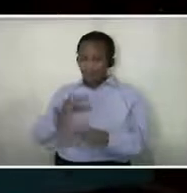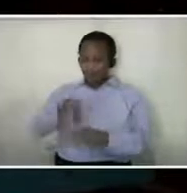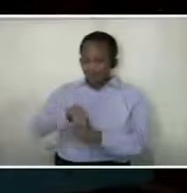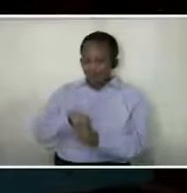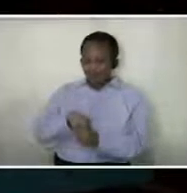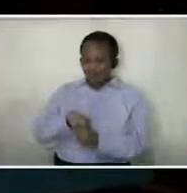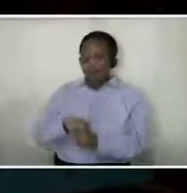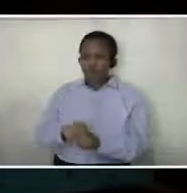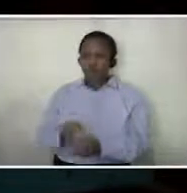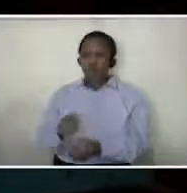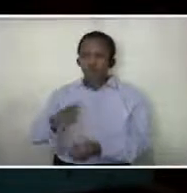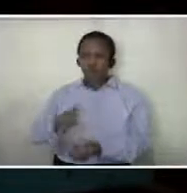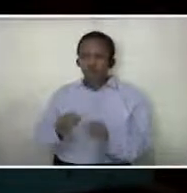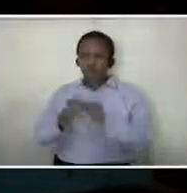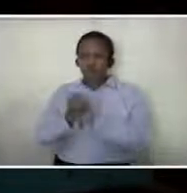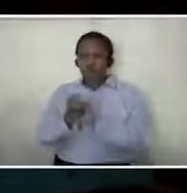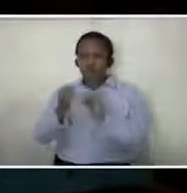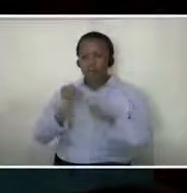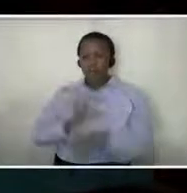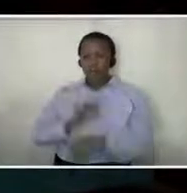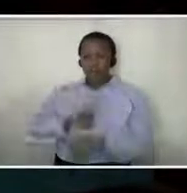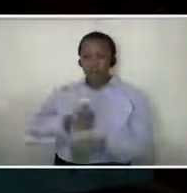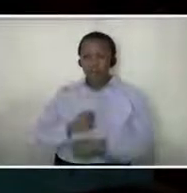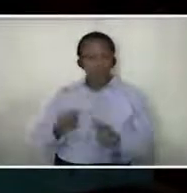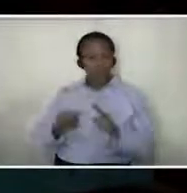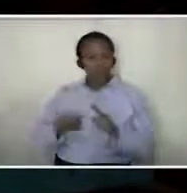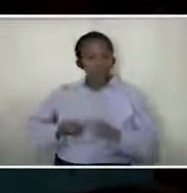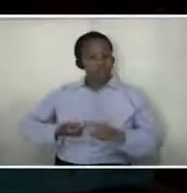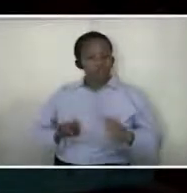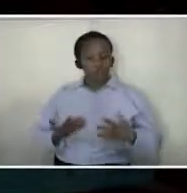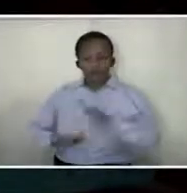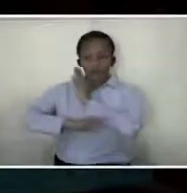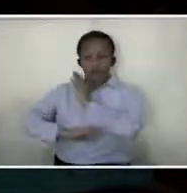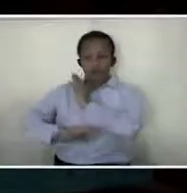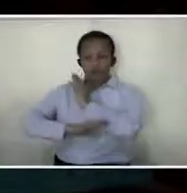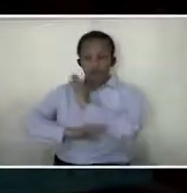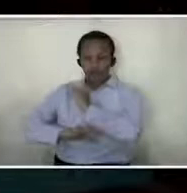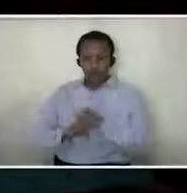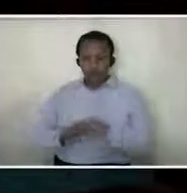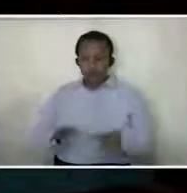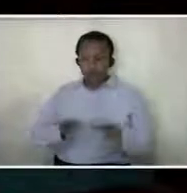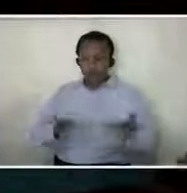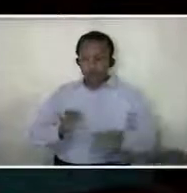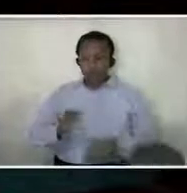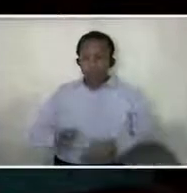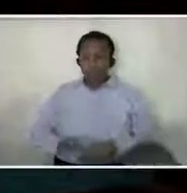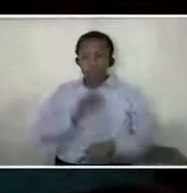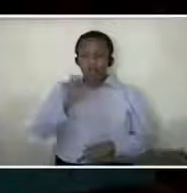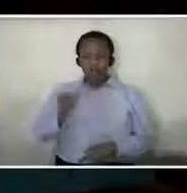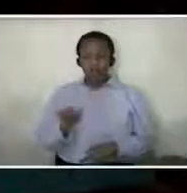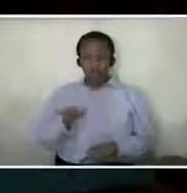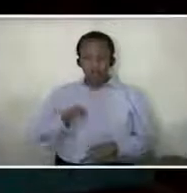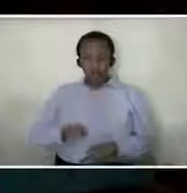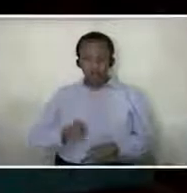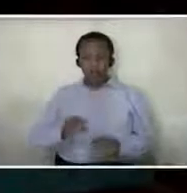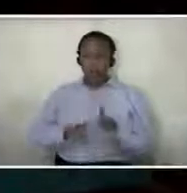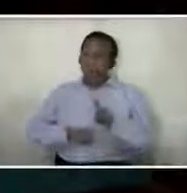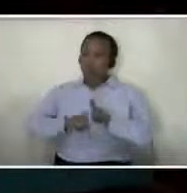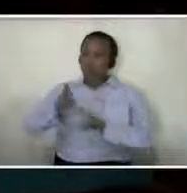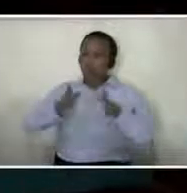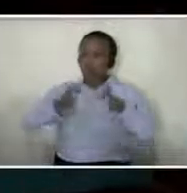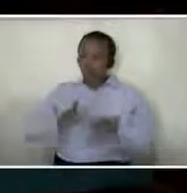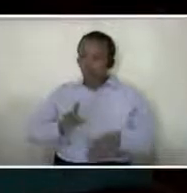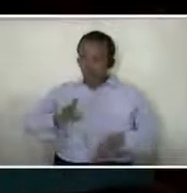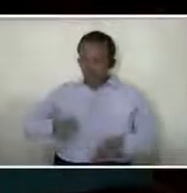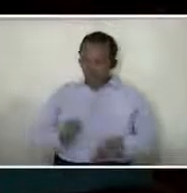to the strengthening of our democracy from the grassroots, with the people of South Africa being the only winners, which is what it should